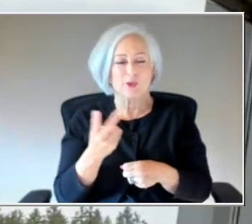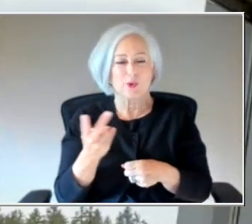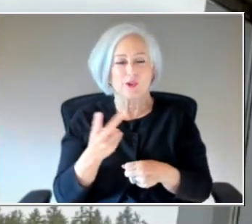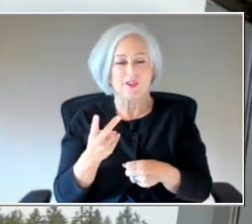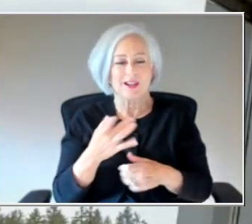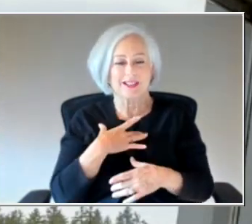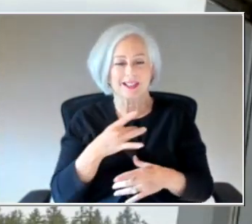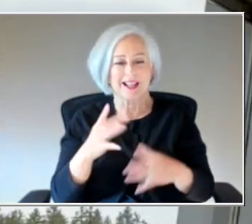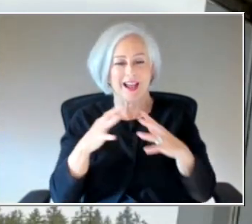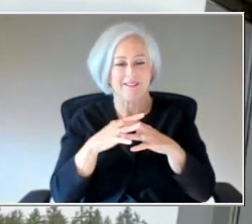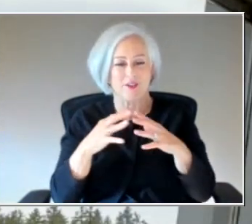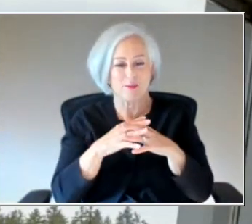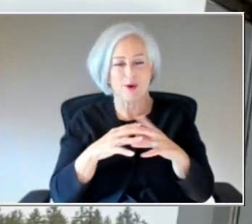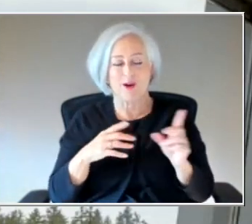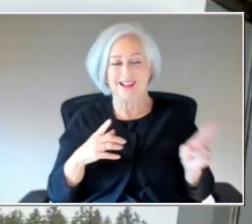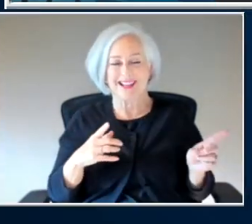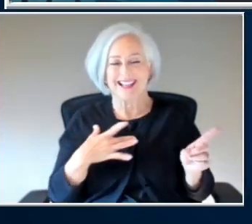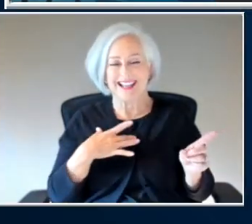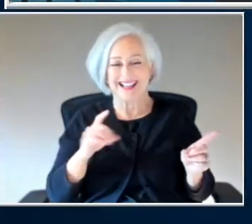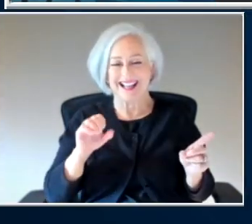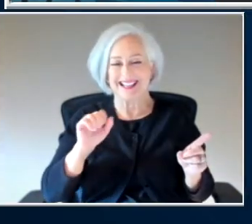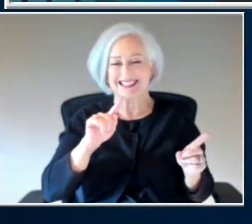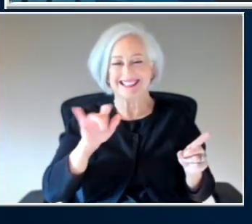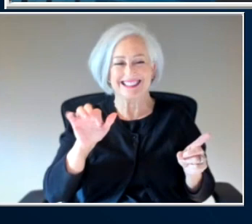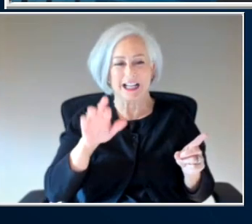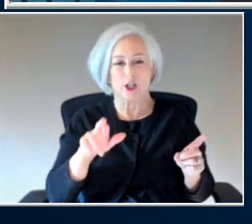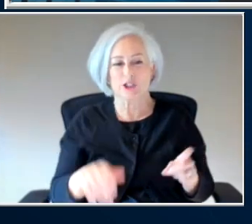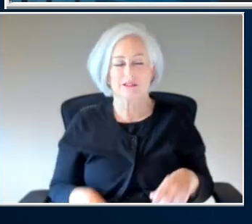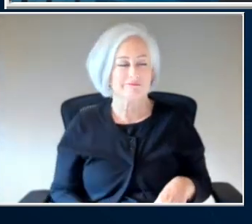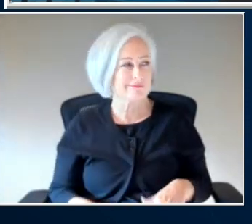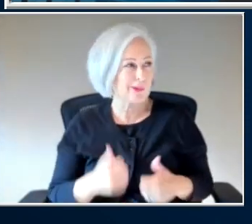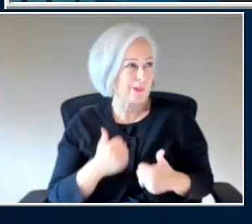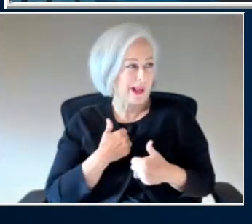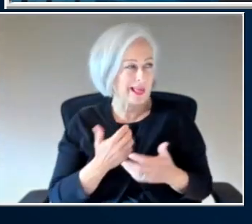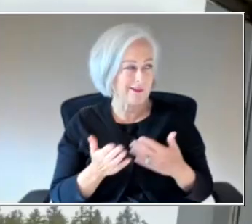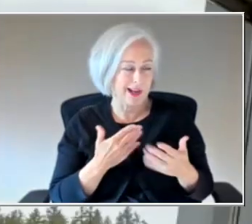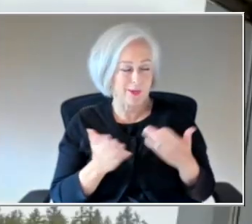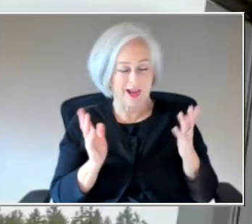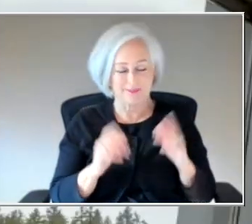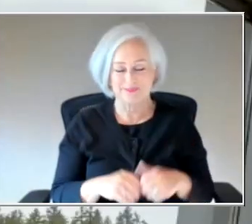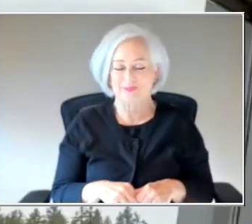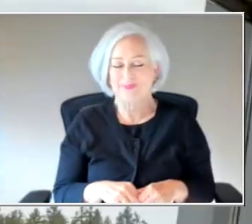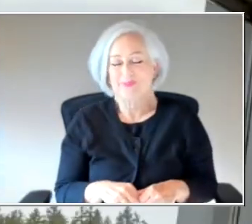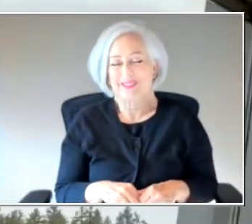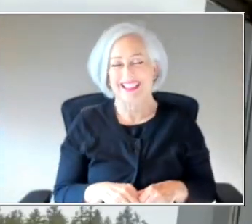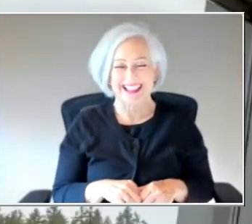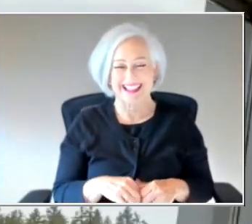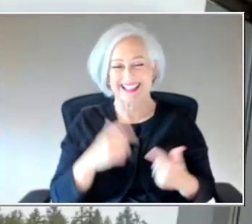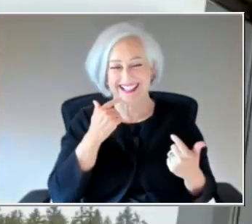so a bit of. But we love him anyway. We do. Kinda.